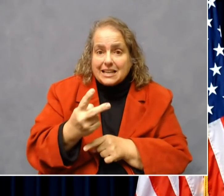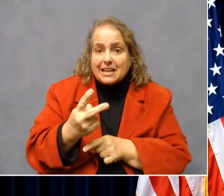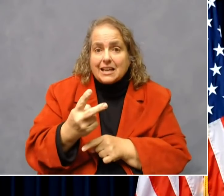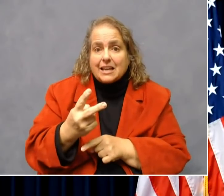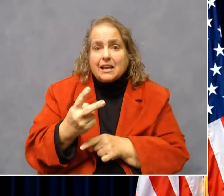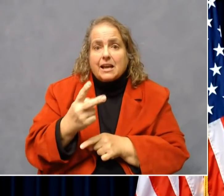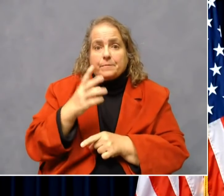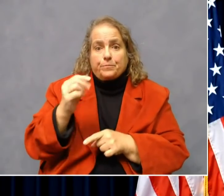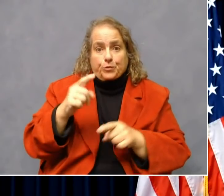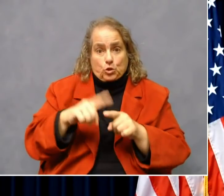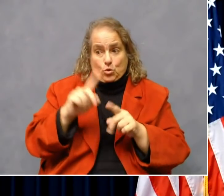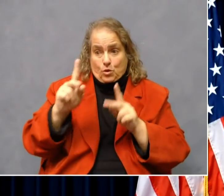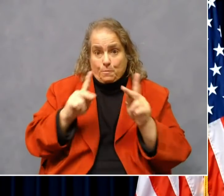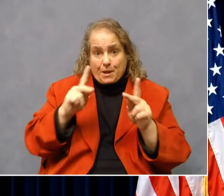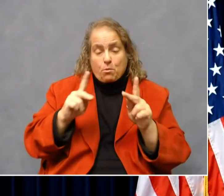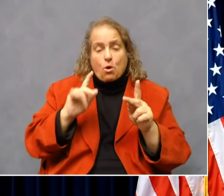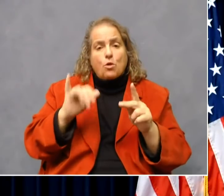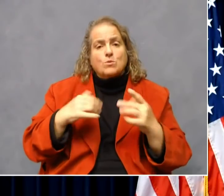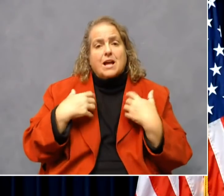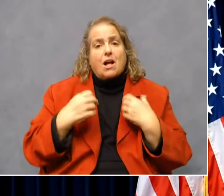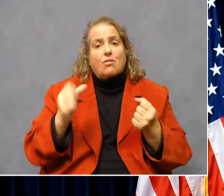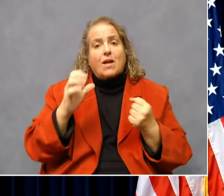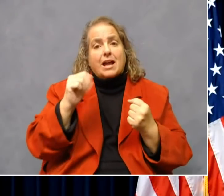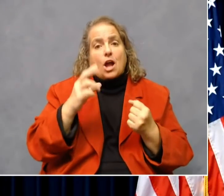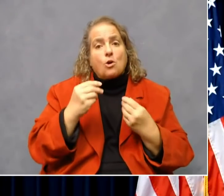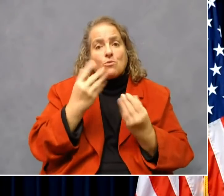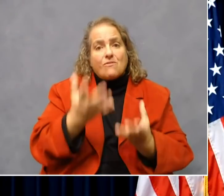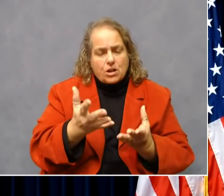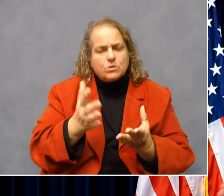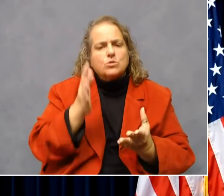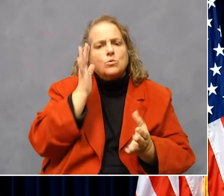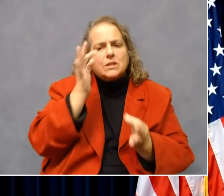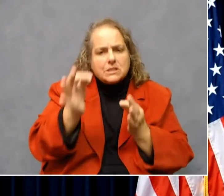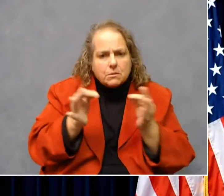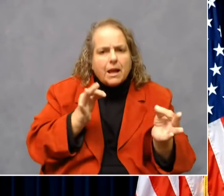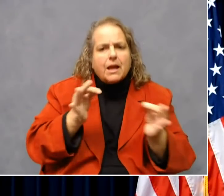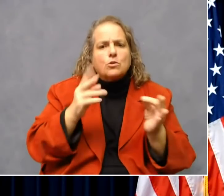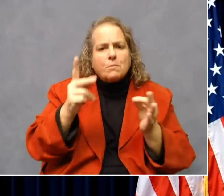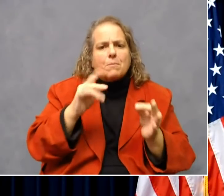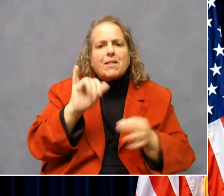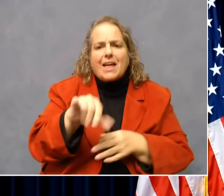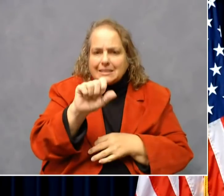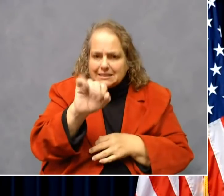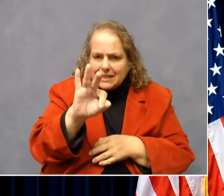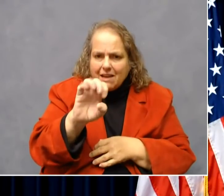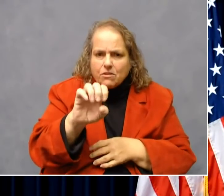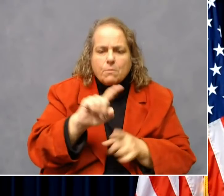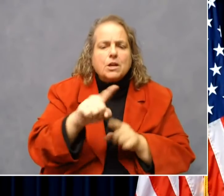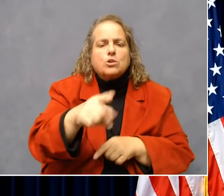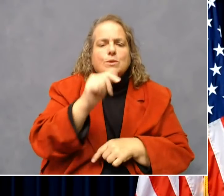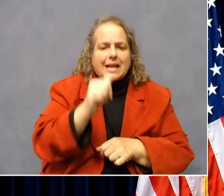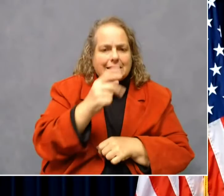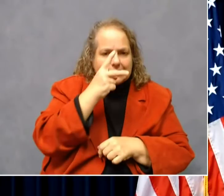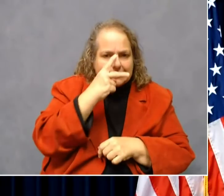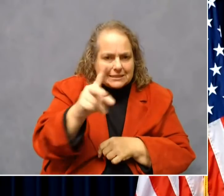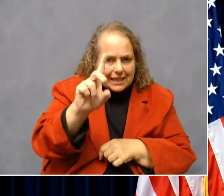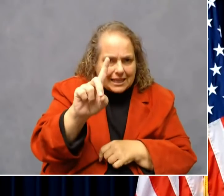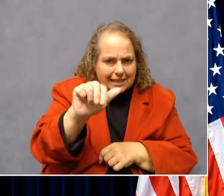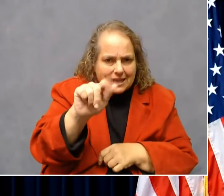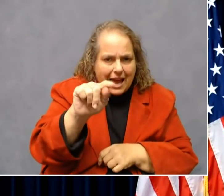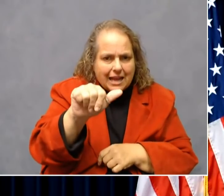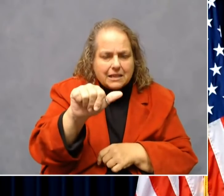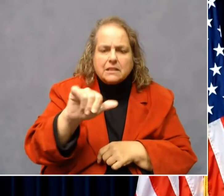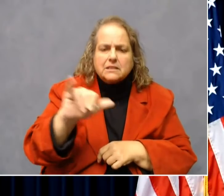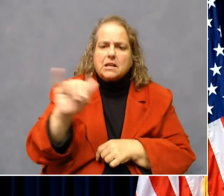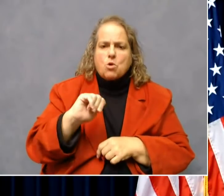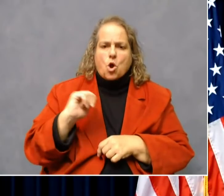healthcare providers are going to be telling people that this vaccine is safe. But they're going to get to see the data, just like all of us will, to ensure